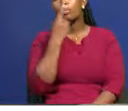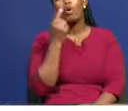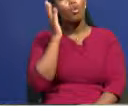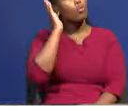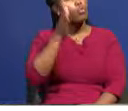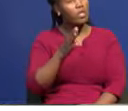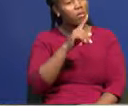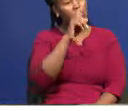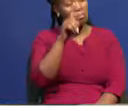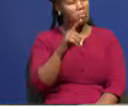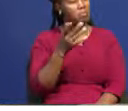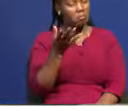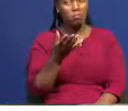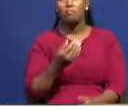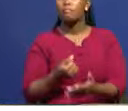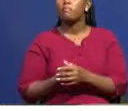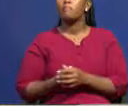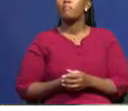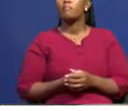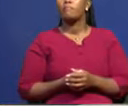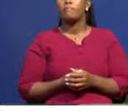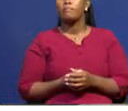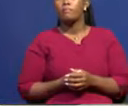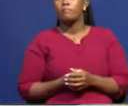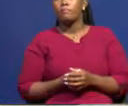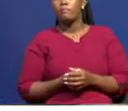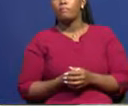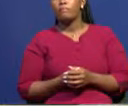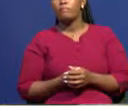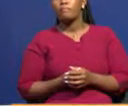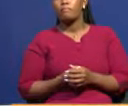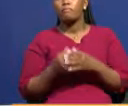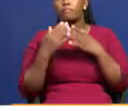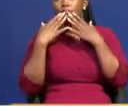Thank you, Abdi, for that question.